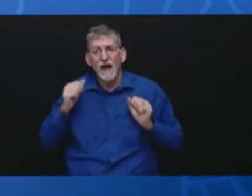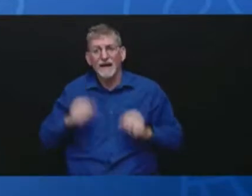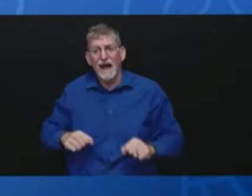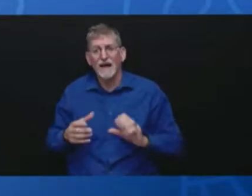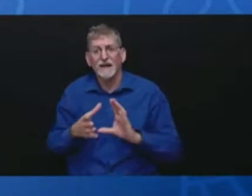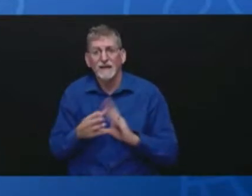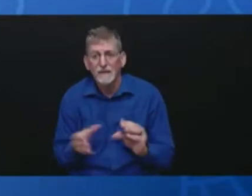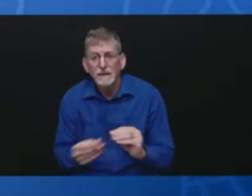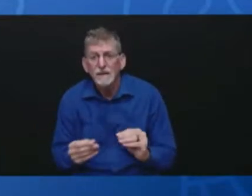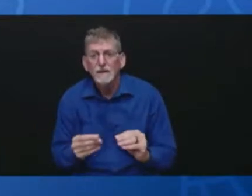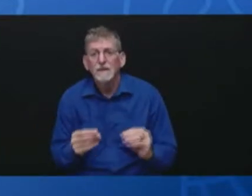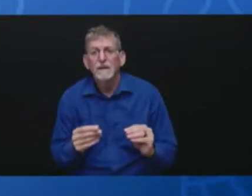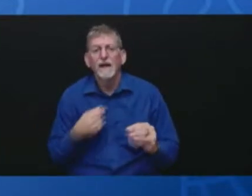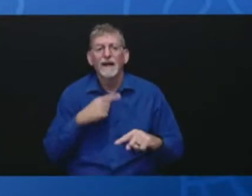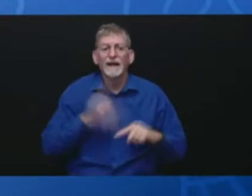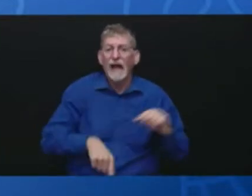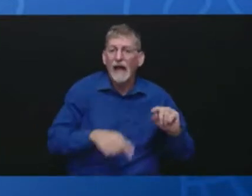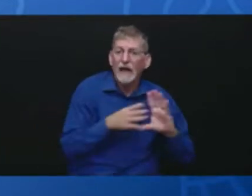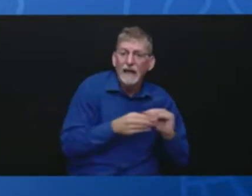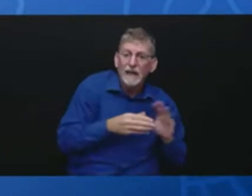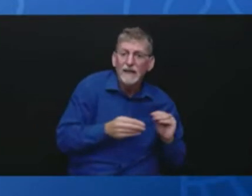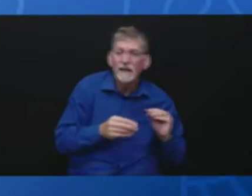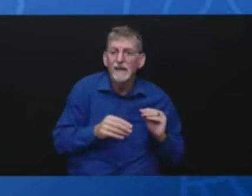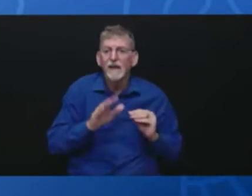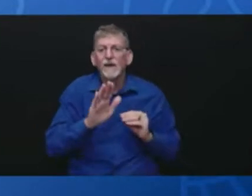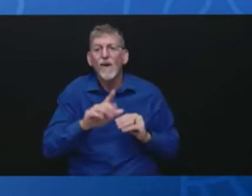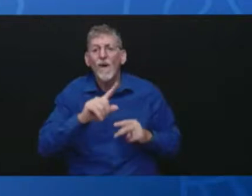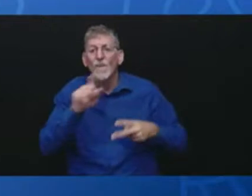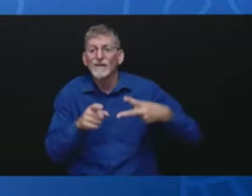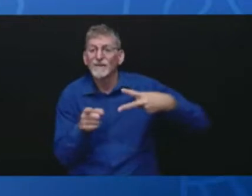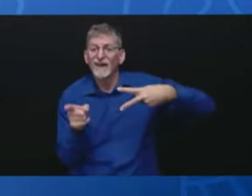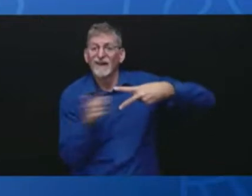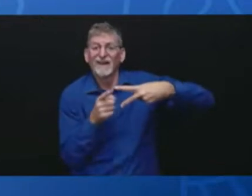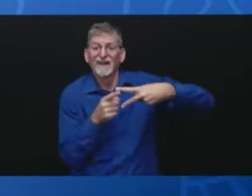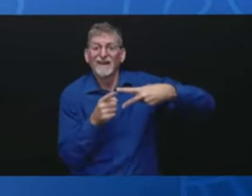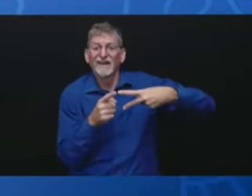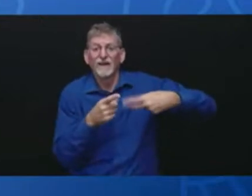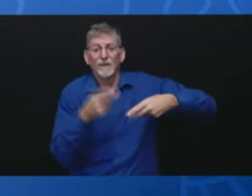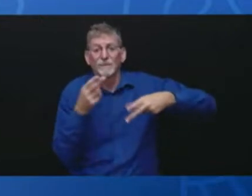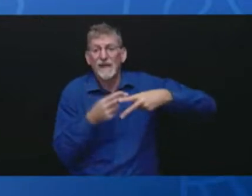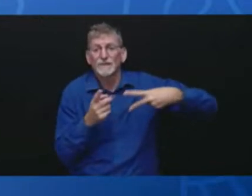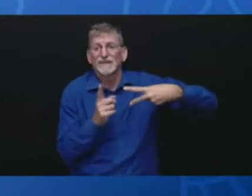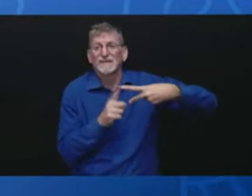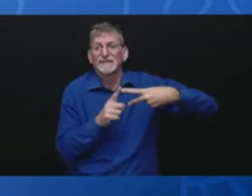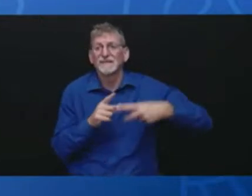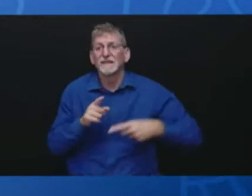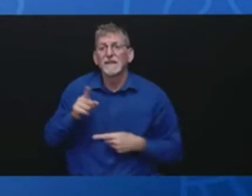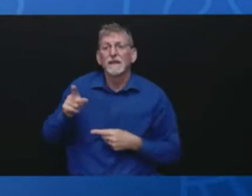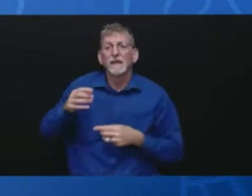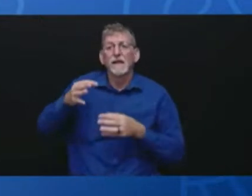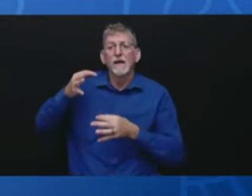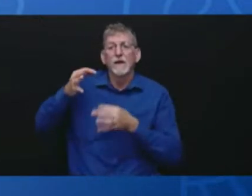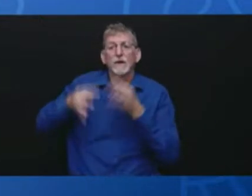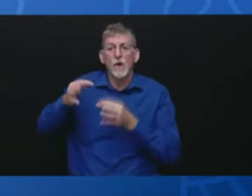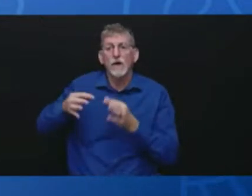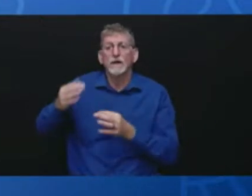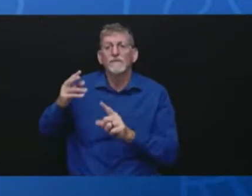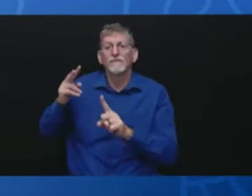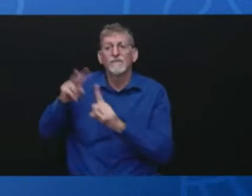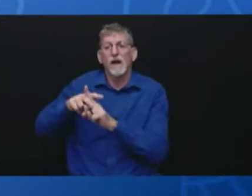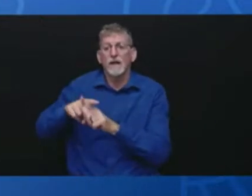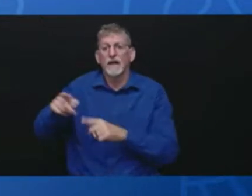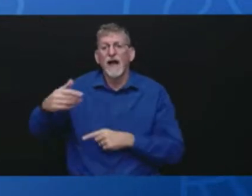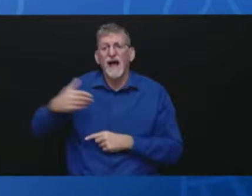your first question, is that you mentioned, of course, that there are court filings, and you mentioned the detail of what you say is in a court filing. I'm not